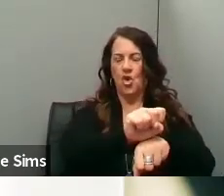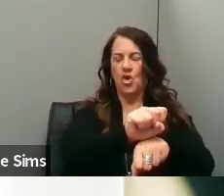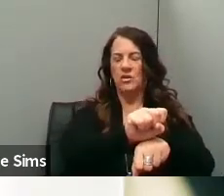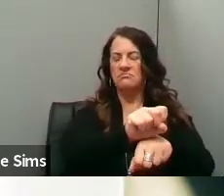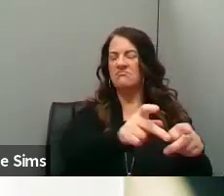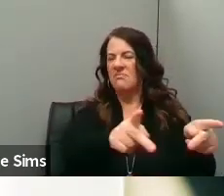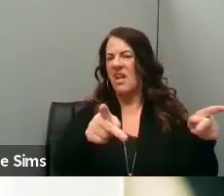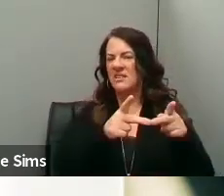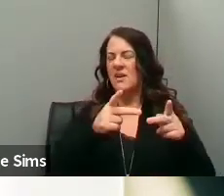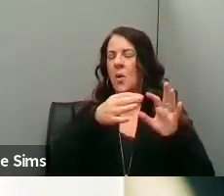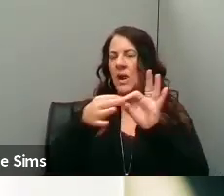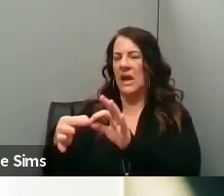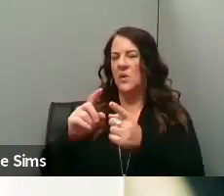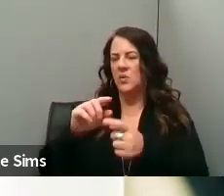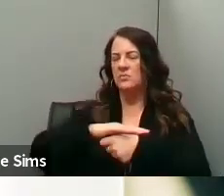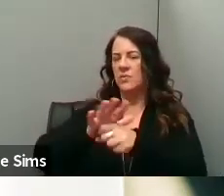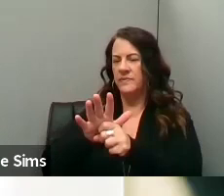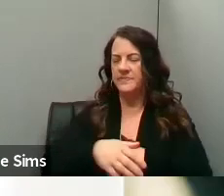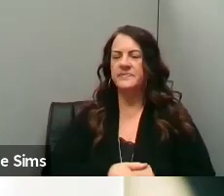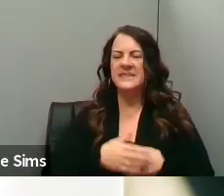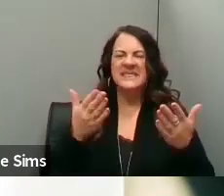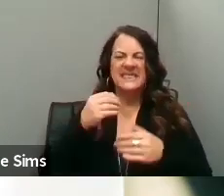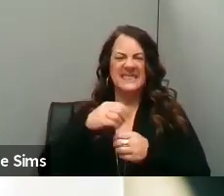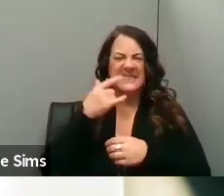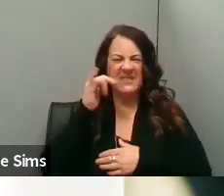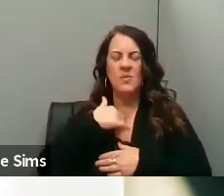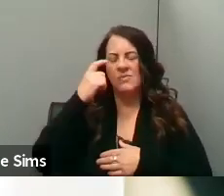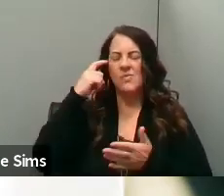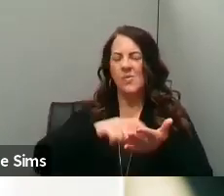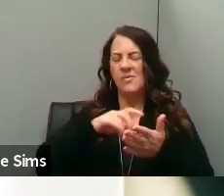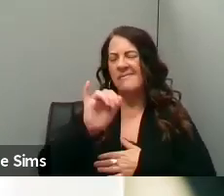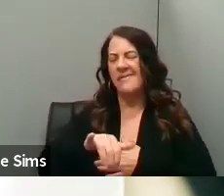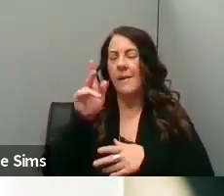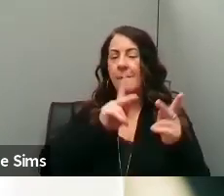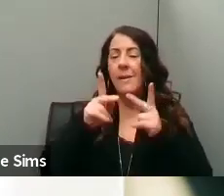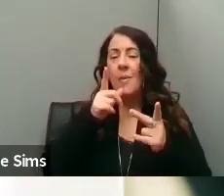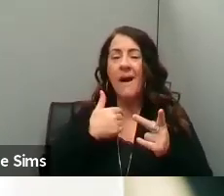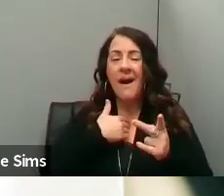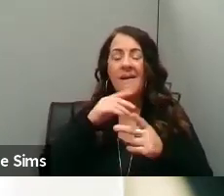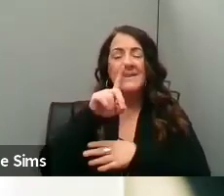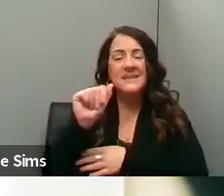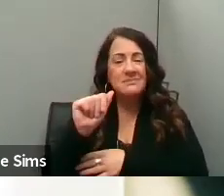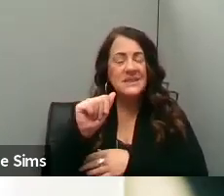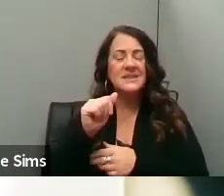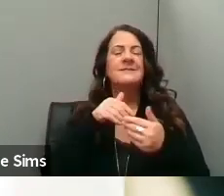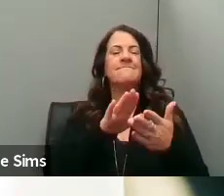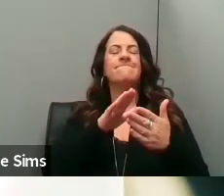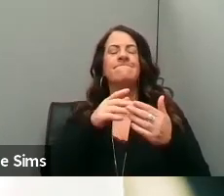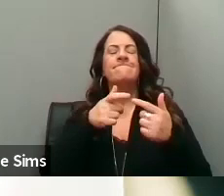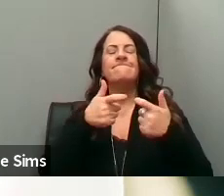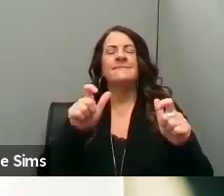at Disability Rights California recognize that people with disabilities are facing unique challenges during the COVID-19